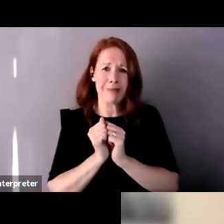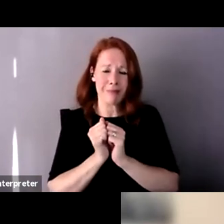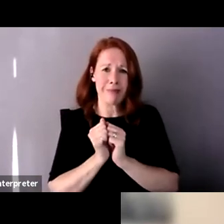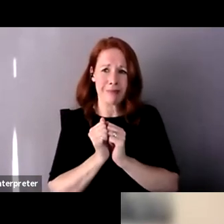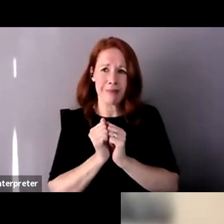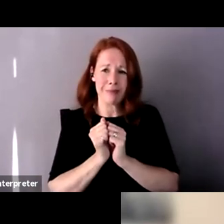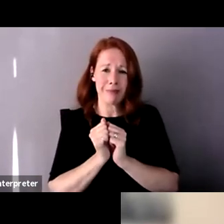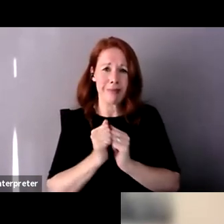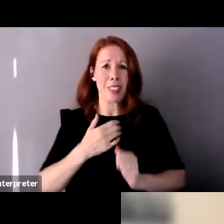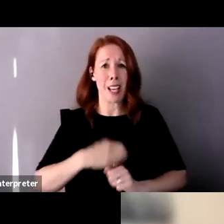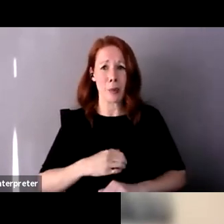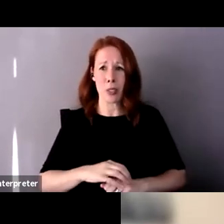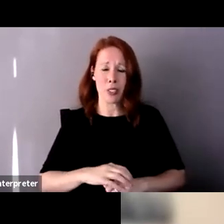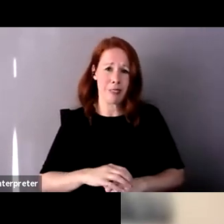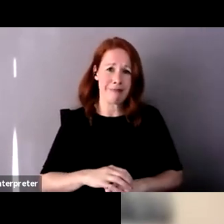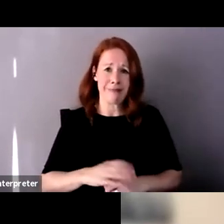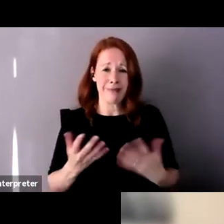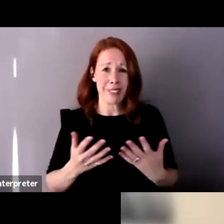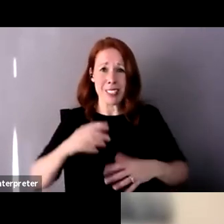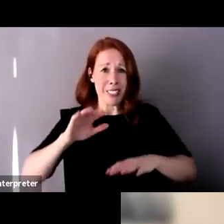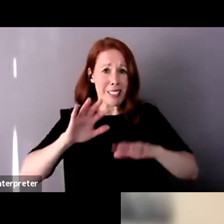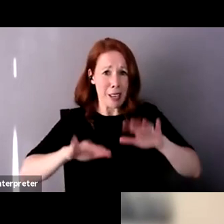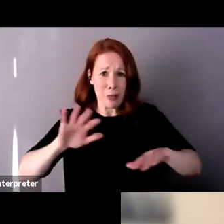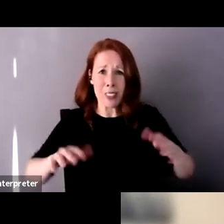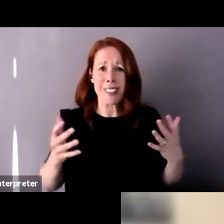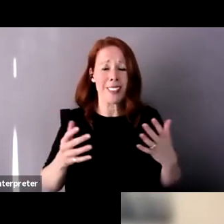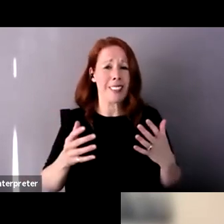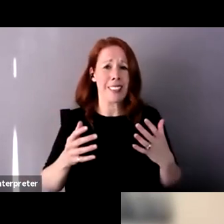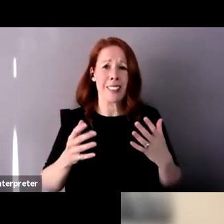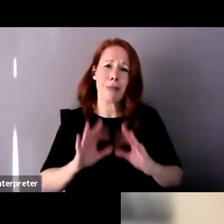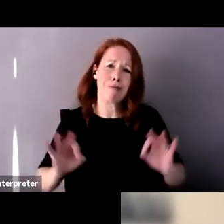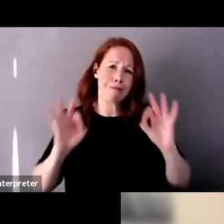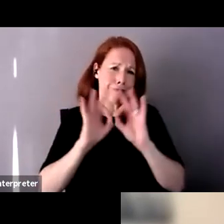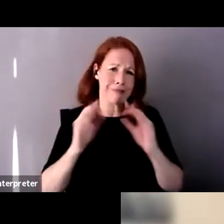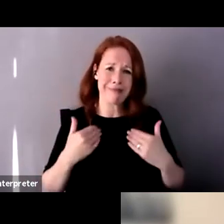I wish it just wasn't diversity, but you know, it's so important.